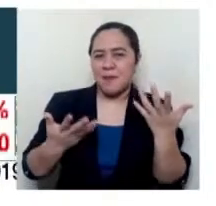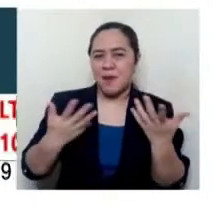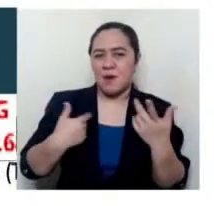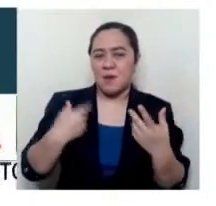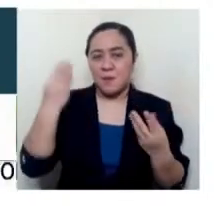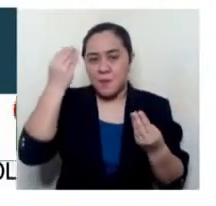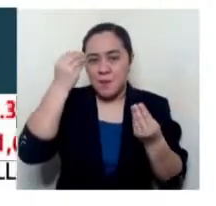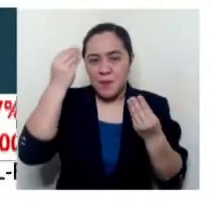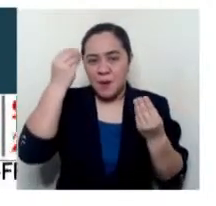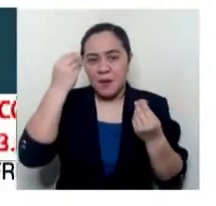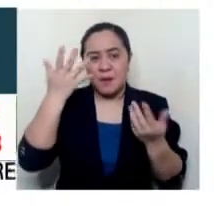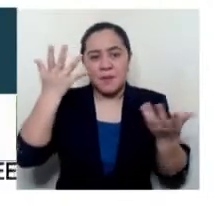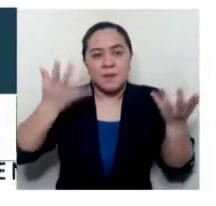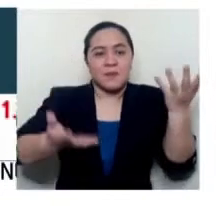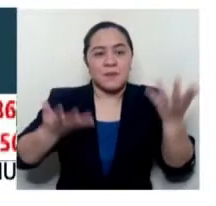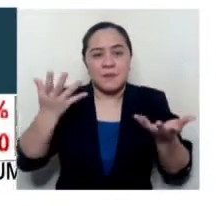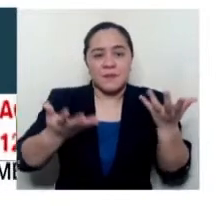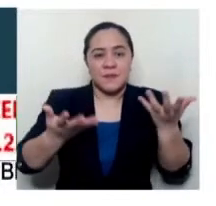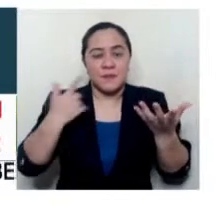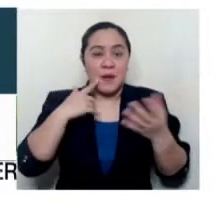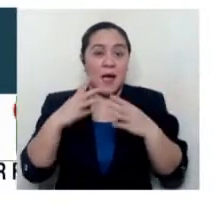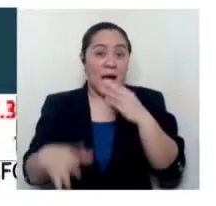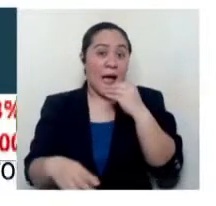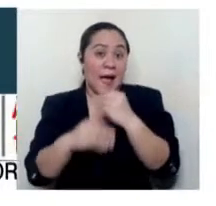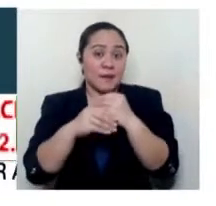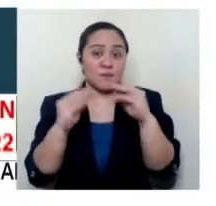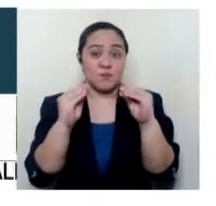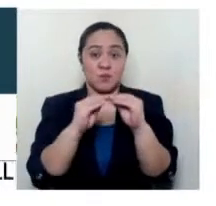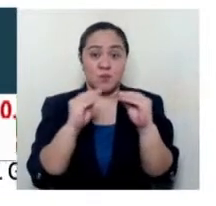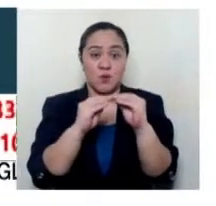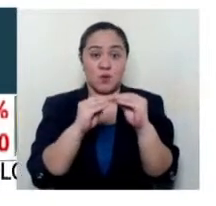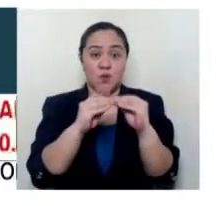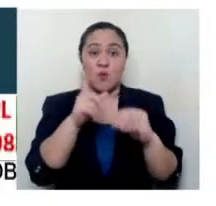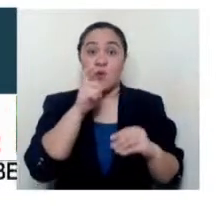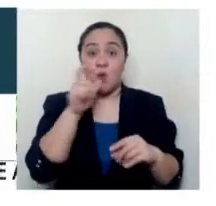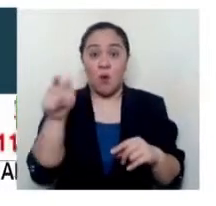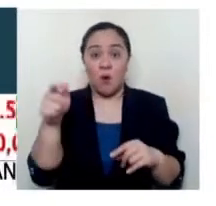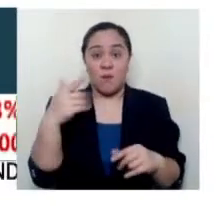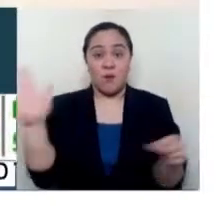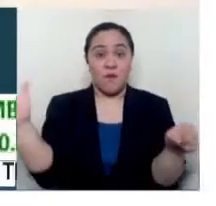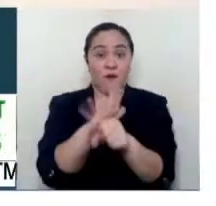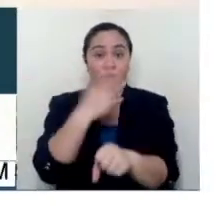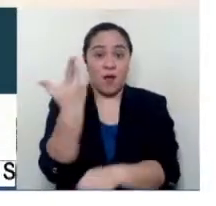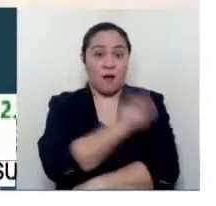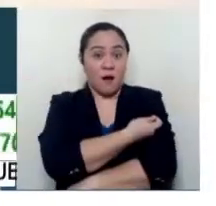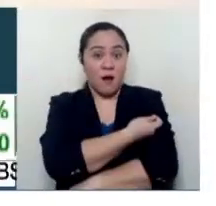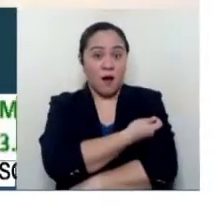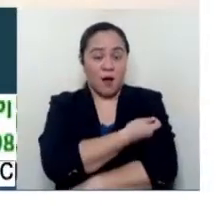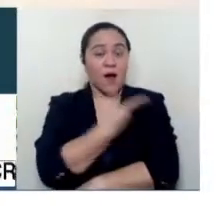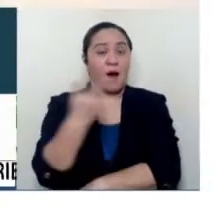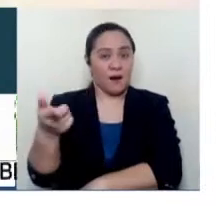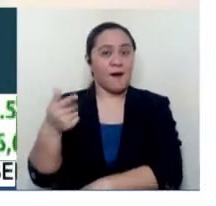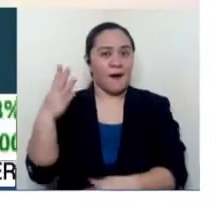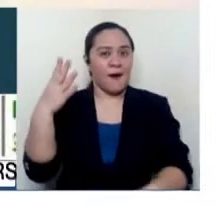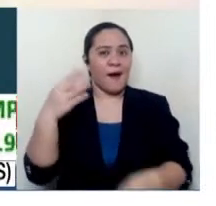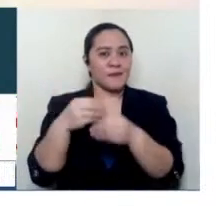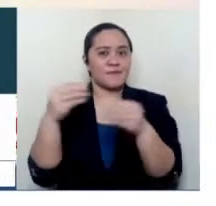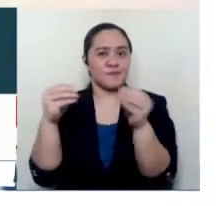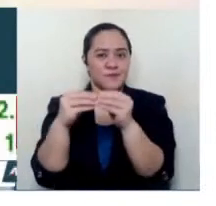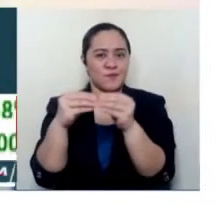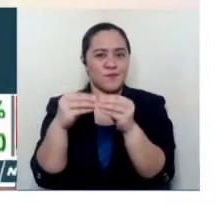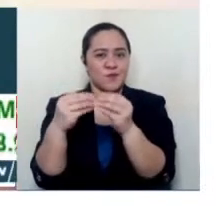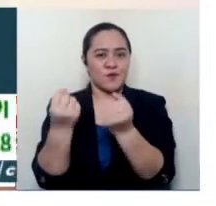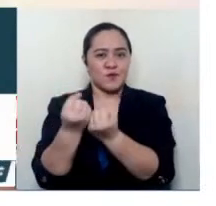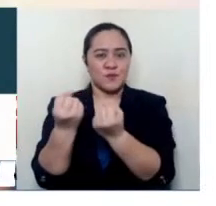nga maybe add a little more, no, for those who are going to have themselves vaccinated, like let us say for